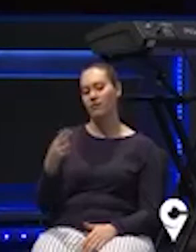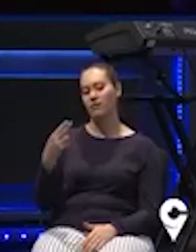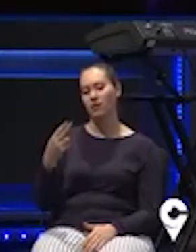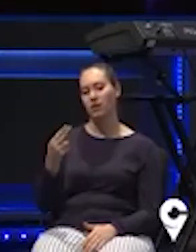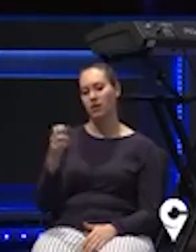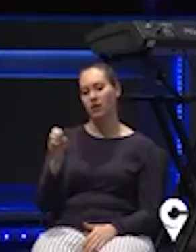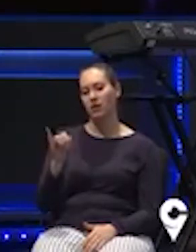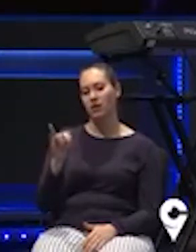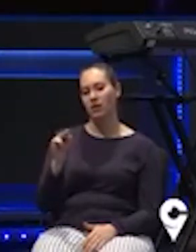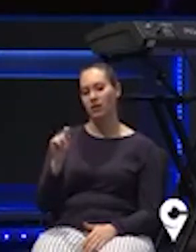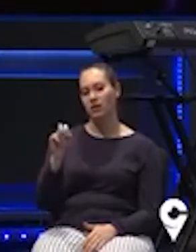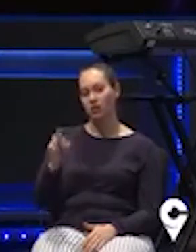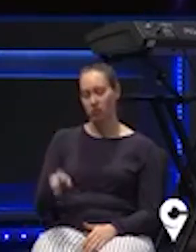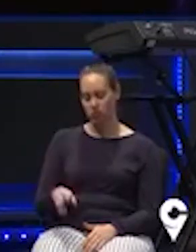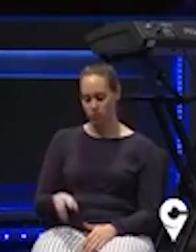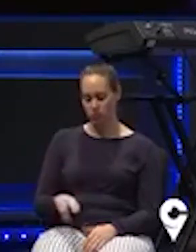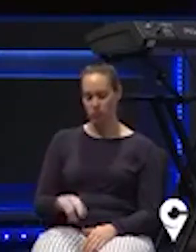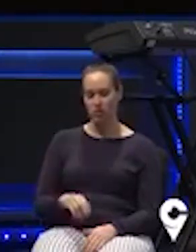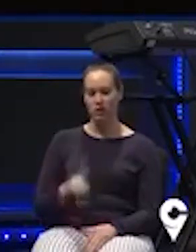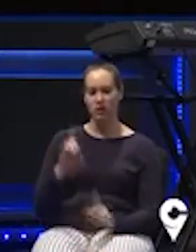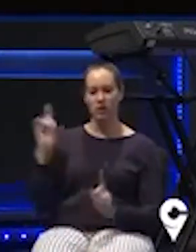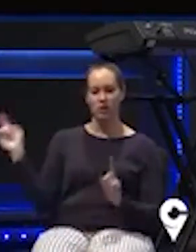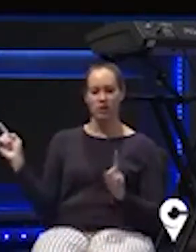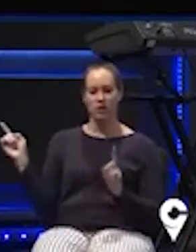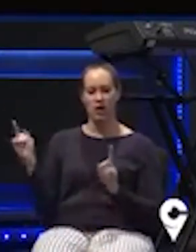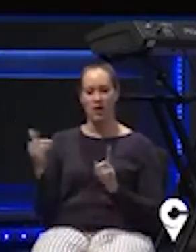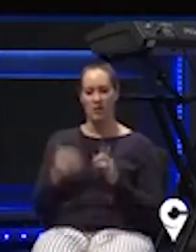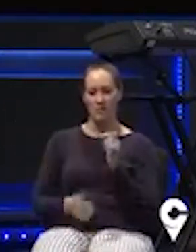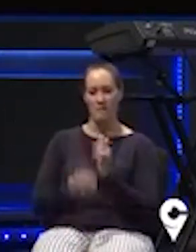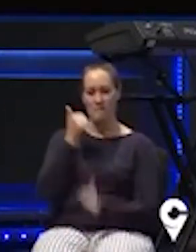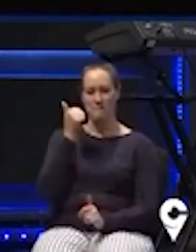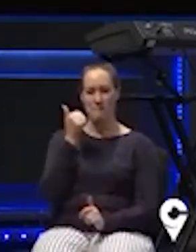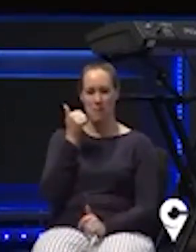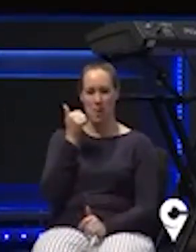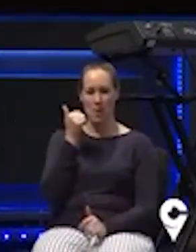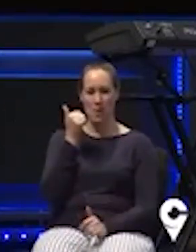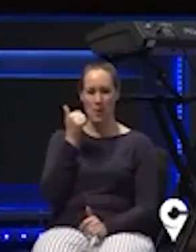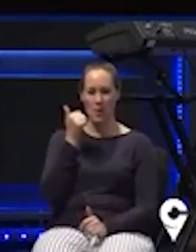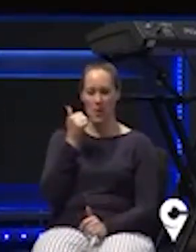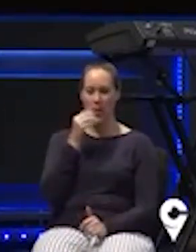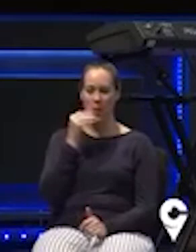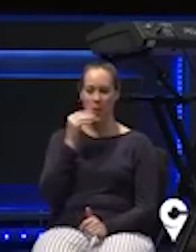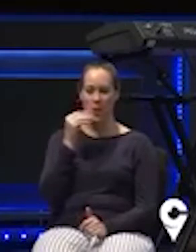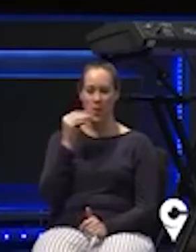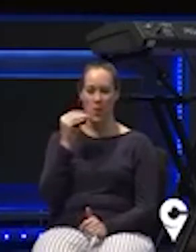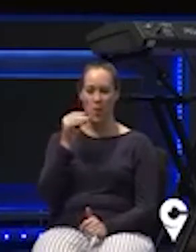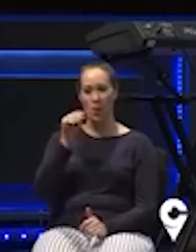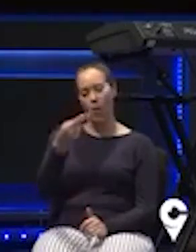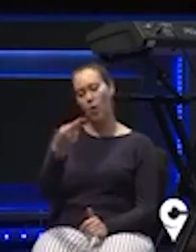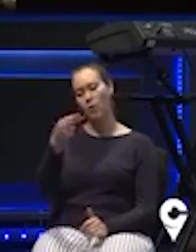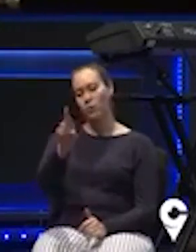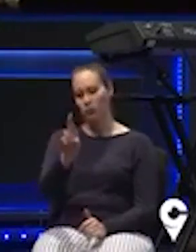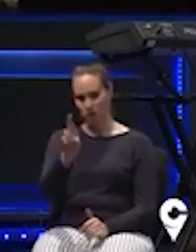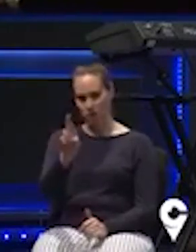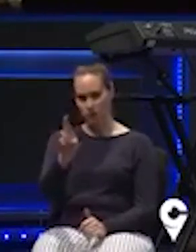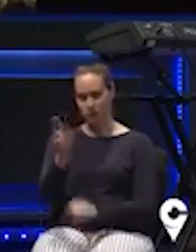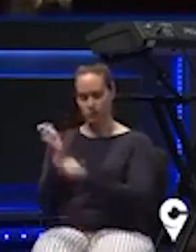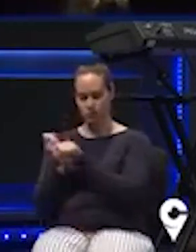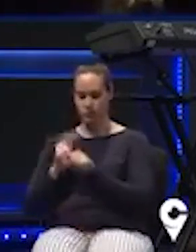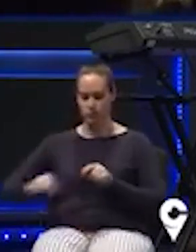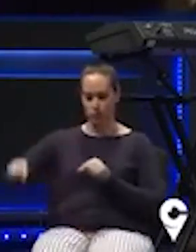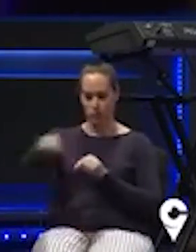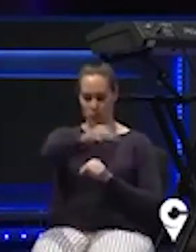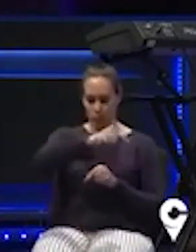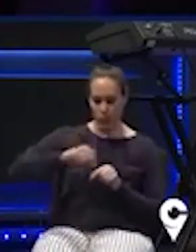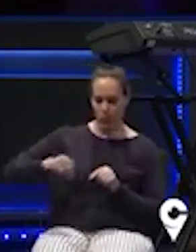runs, and he went to his manager. His manager at that time was a guy by the name of Branch Rickey. And he went to the manager. He said, Branch, I want a